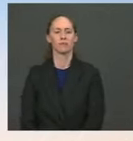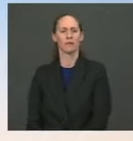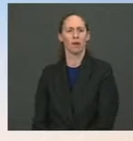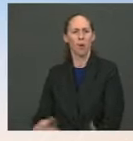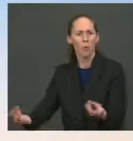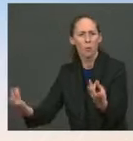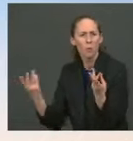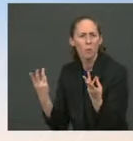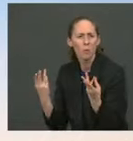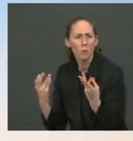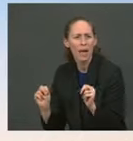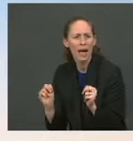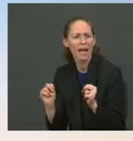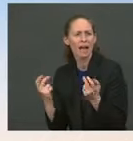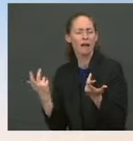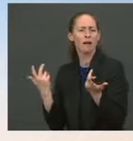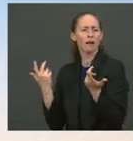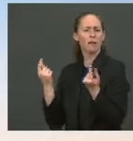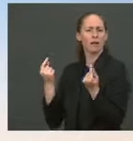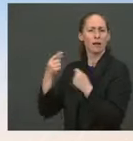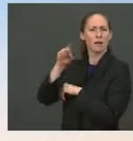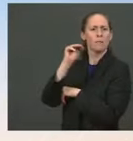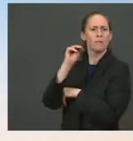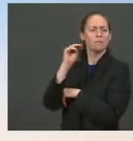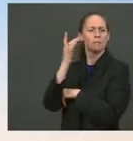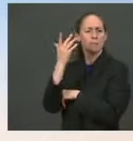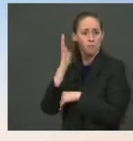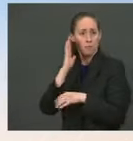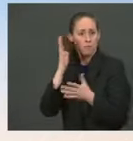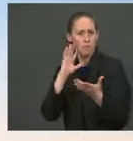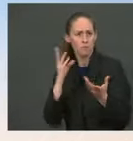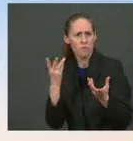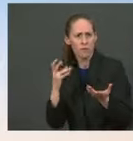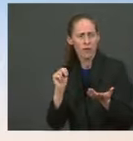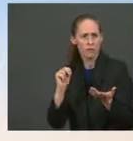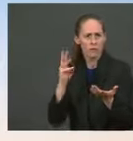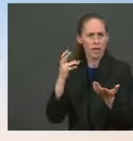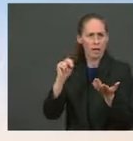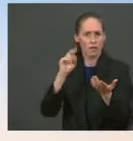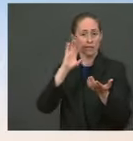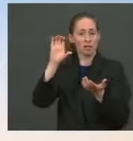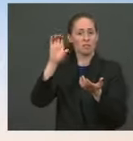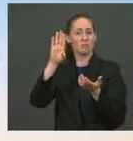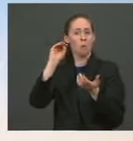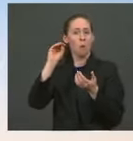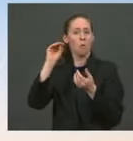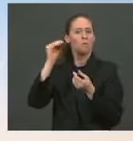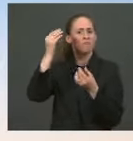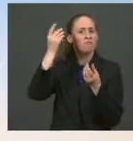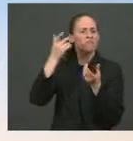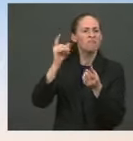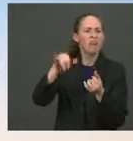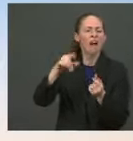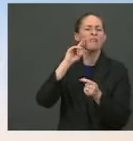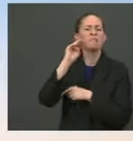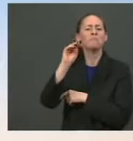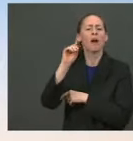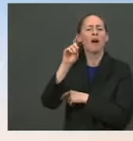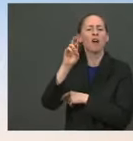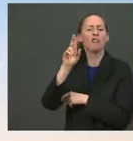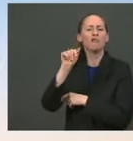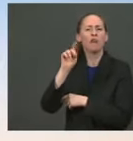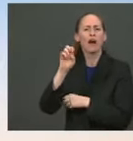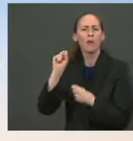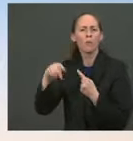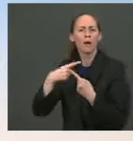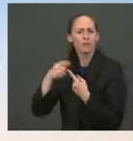to see more information from the CBO? I mean, he sees this as an urgency, right? And we've said this before. Like, members understand how